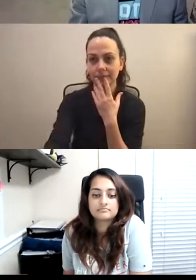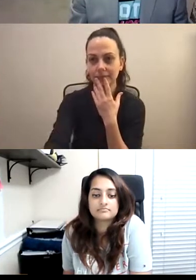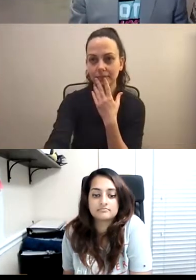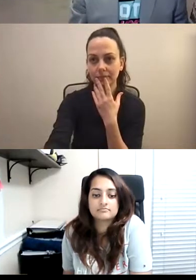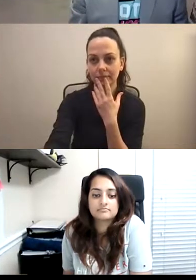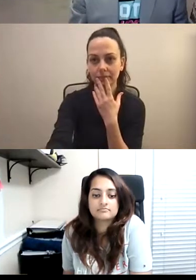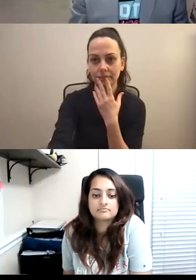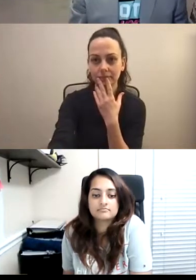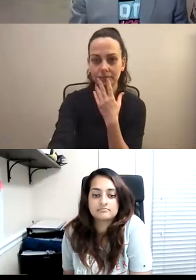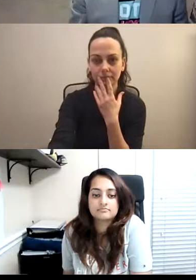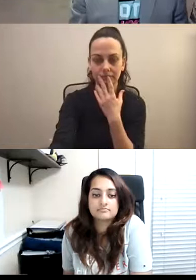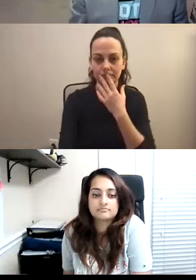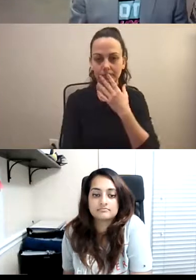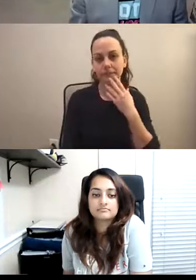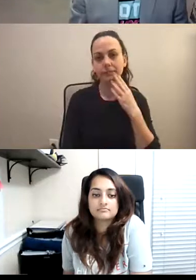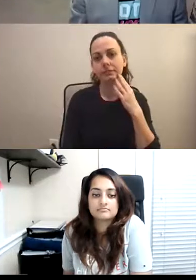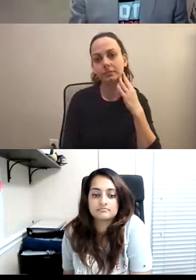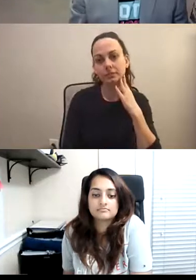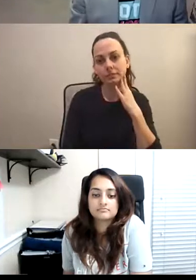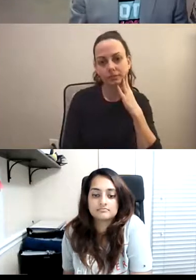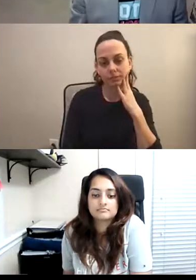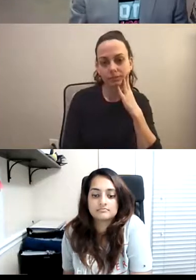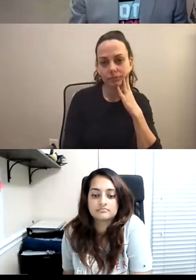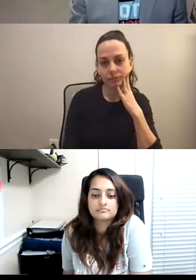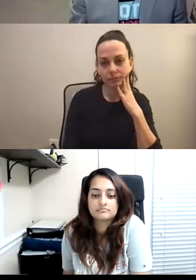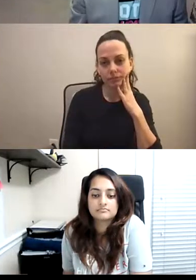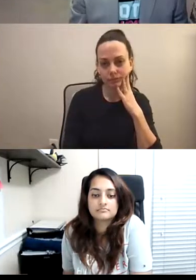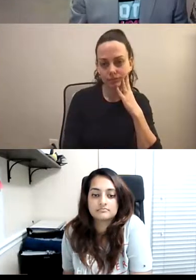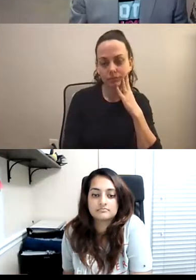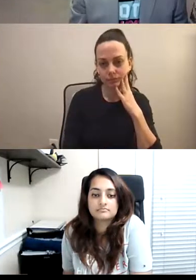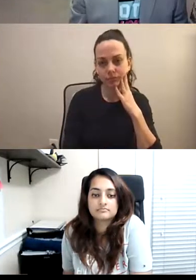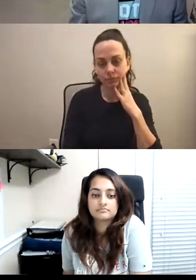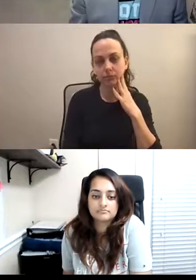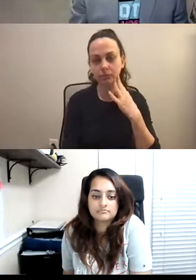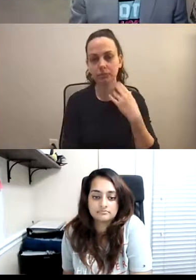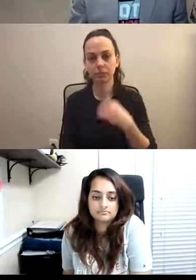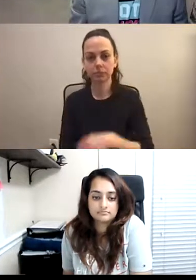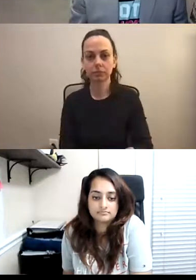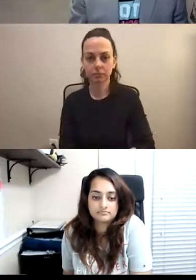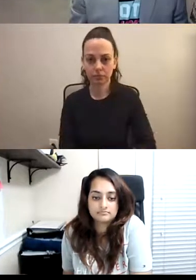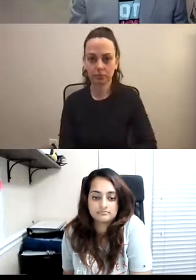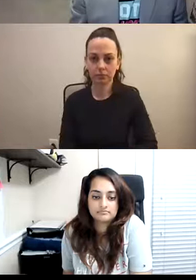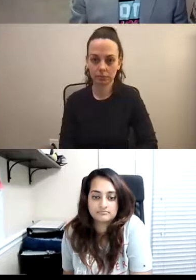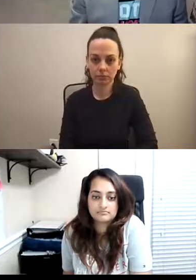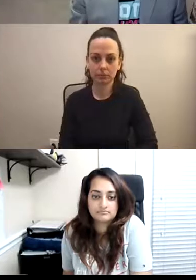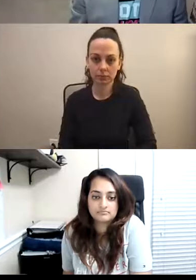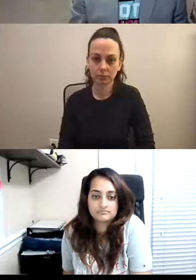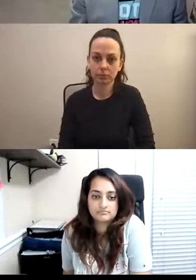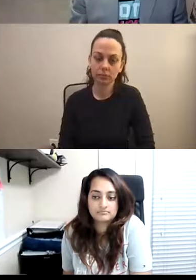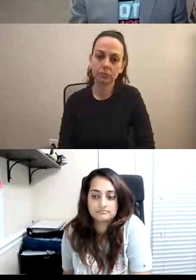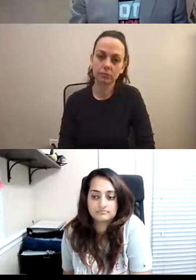please join our online community. It'll be in the chat. It's